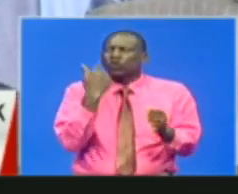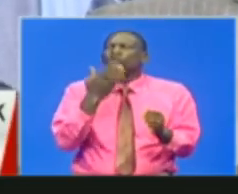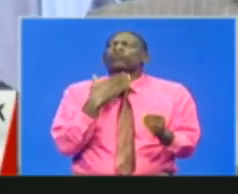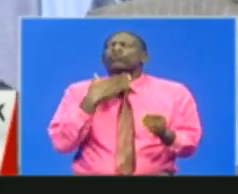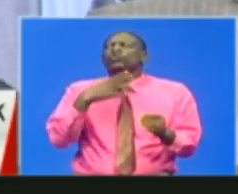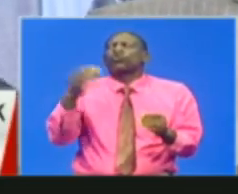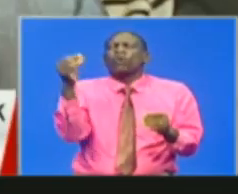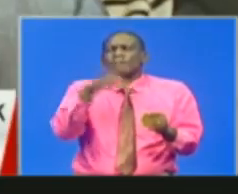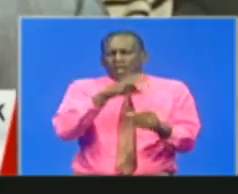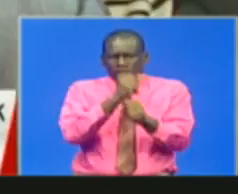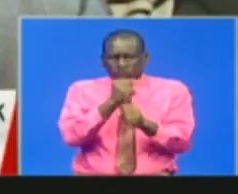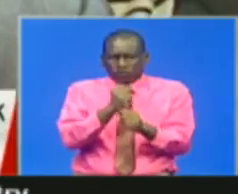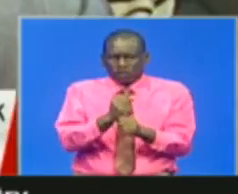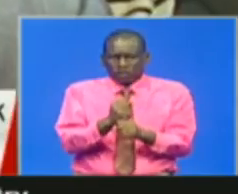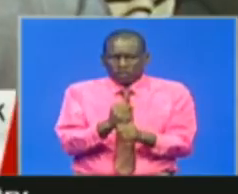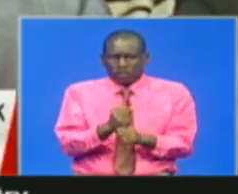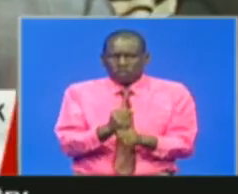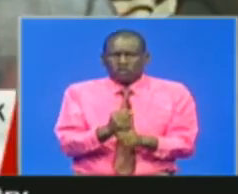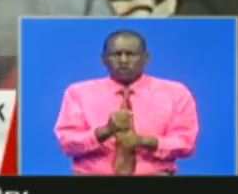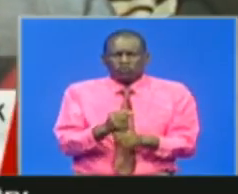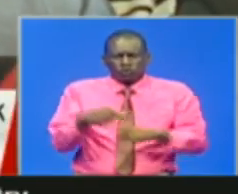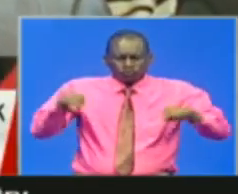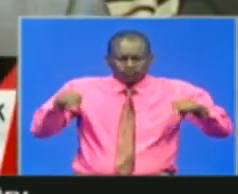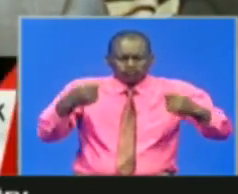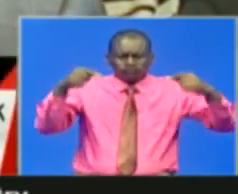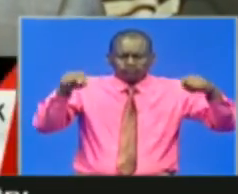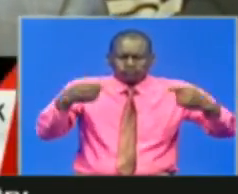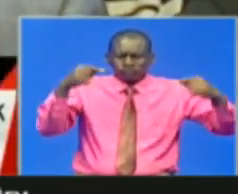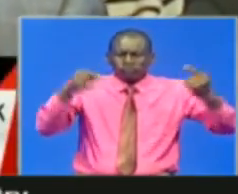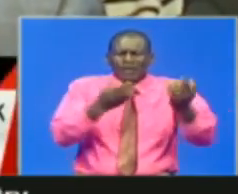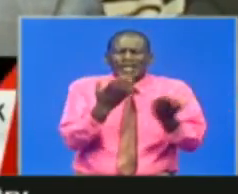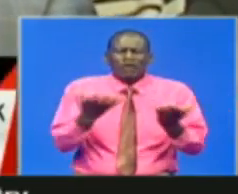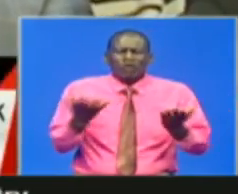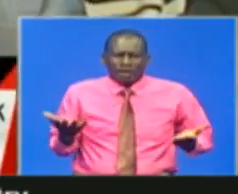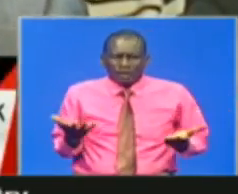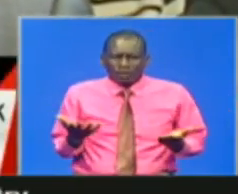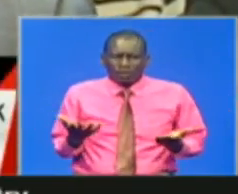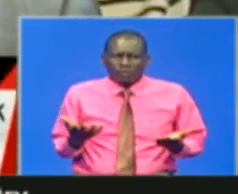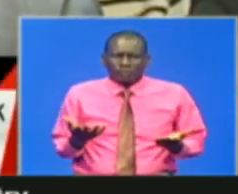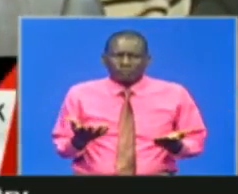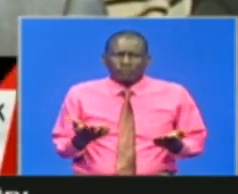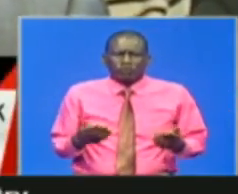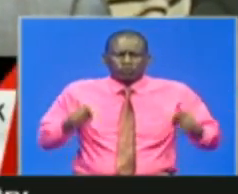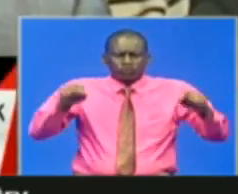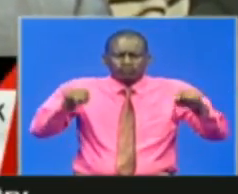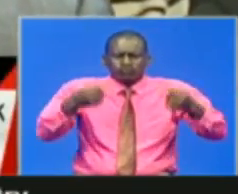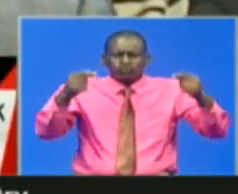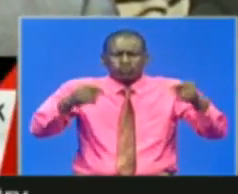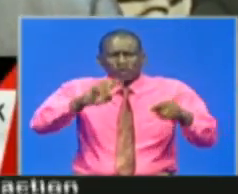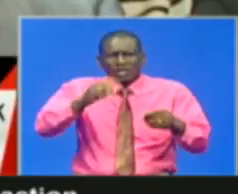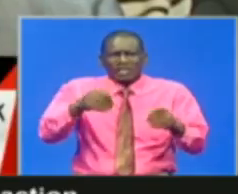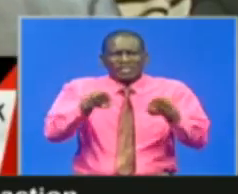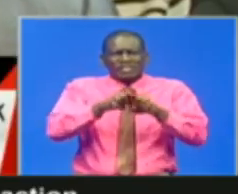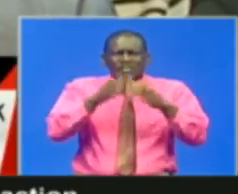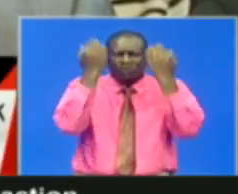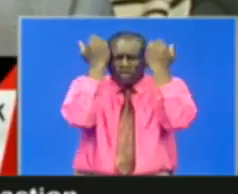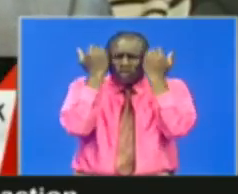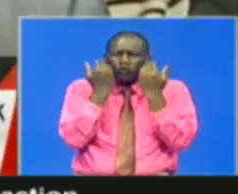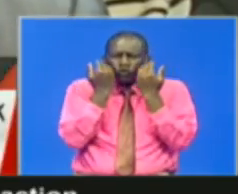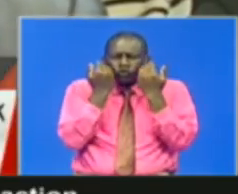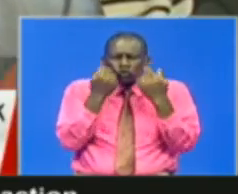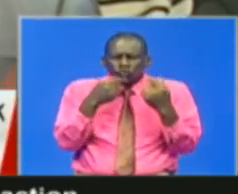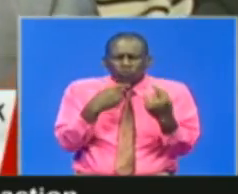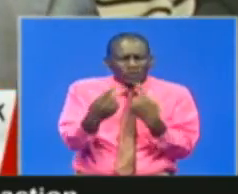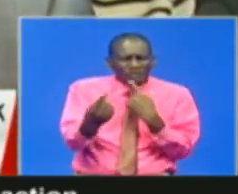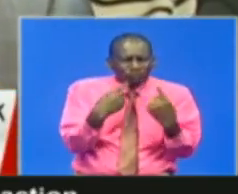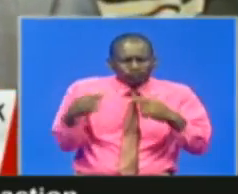to go to work. Tutaswakana kwa maji, kwa baharini, wapi yote tutaswakana. Hata kule kotini tutaswakana. We